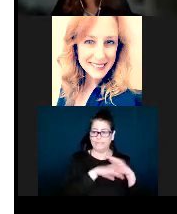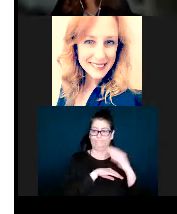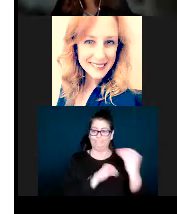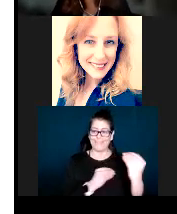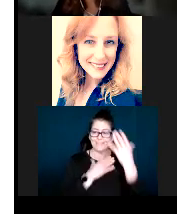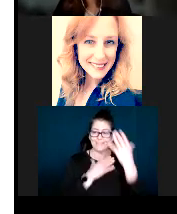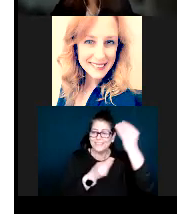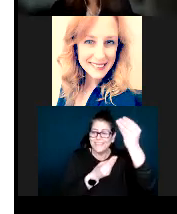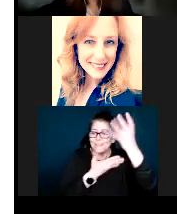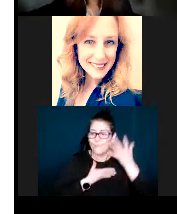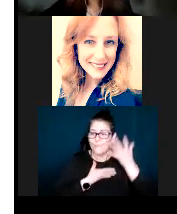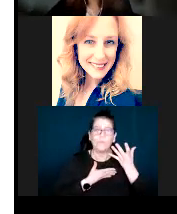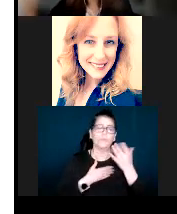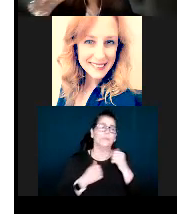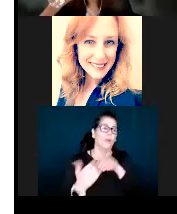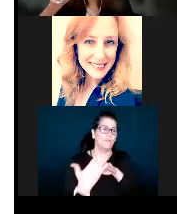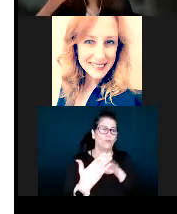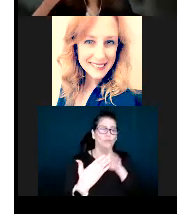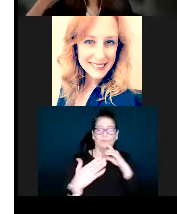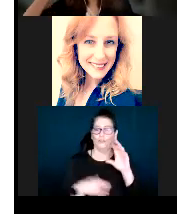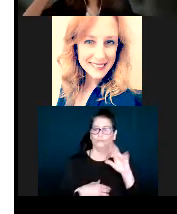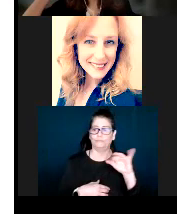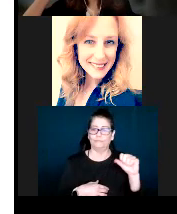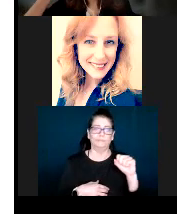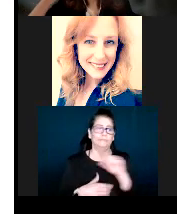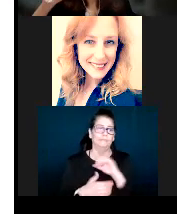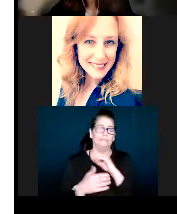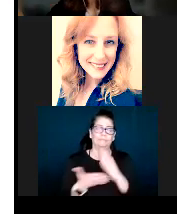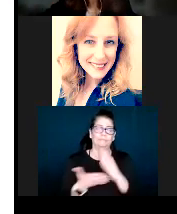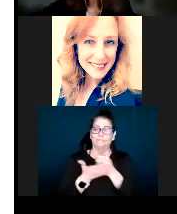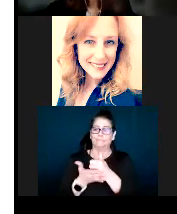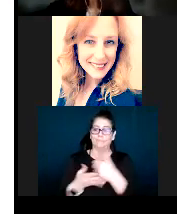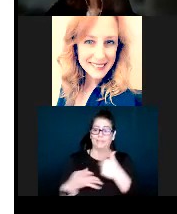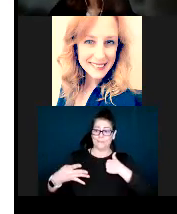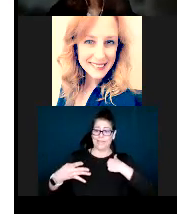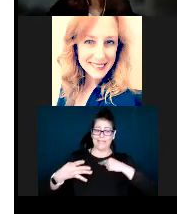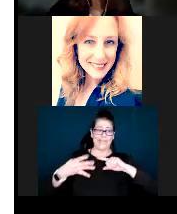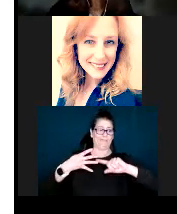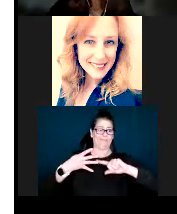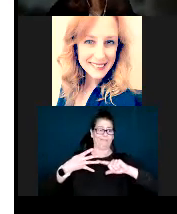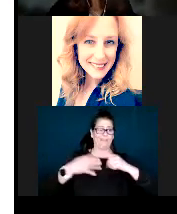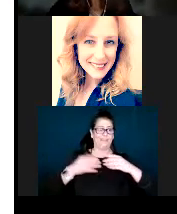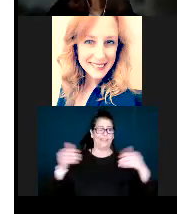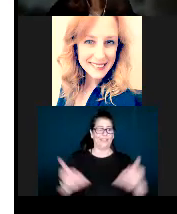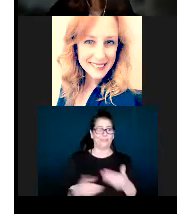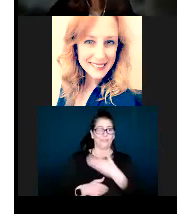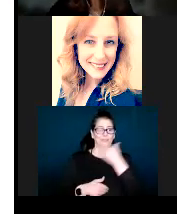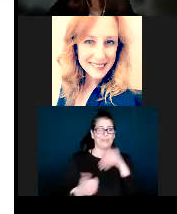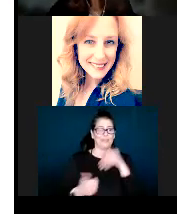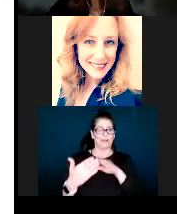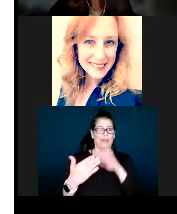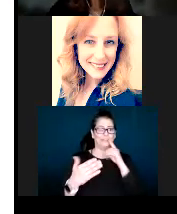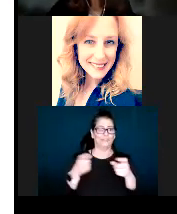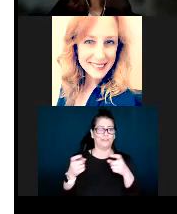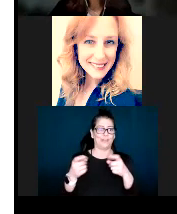introduce some best practices for managing difficult situations, and then we'll build and practice crisis intervention skills